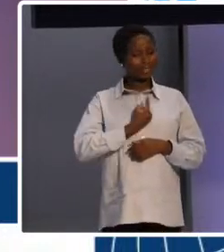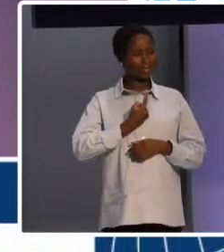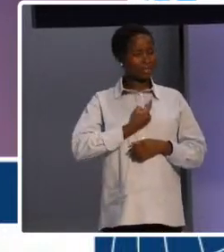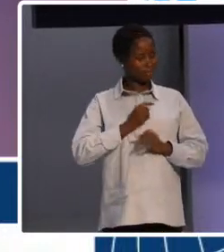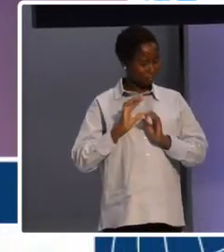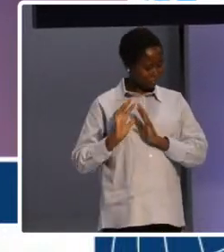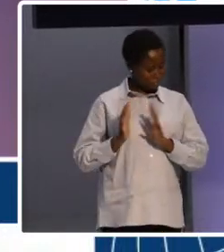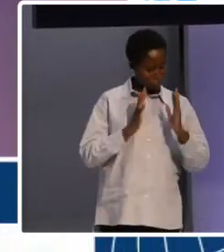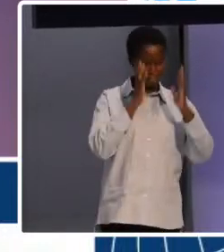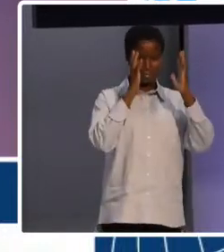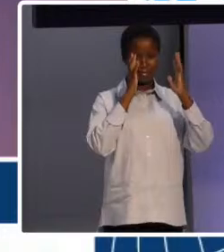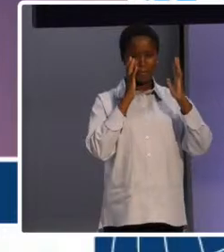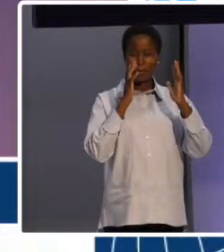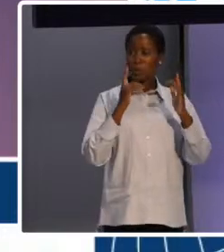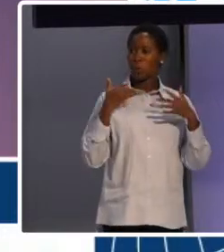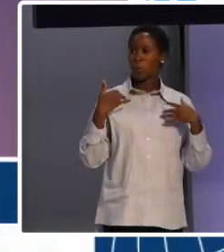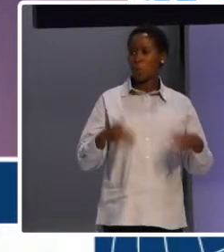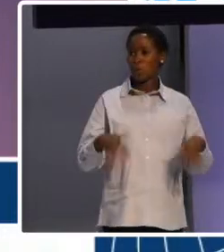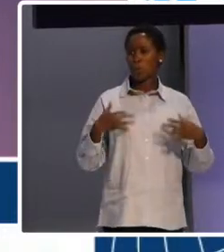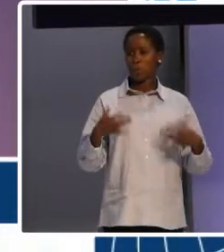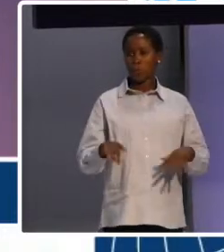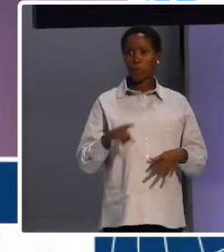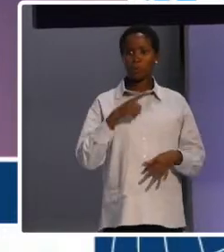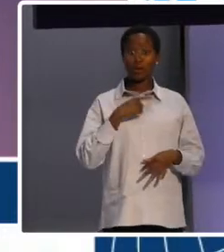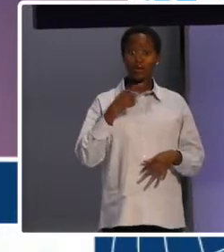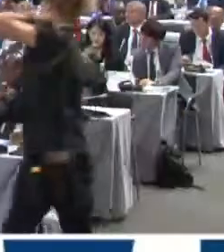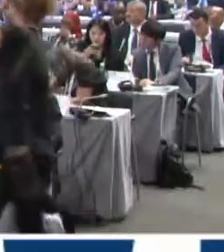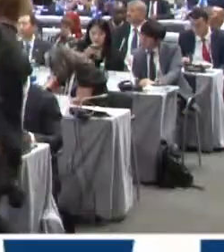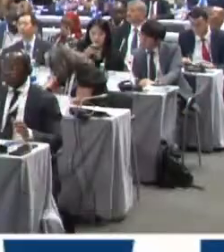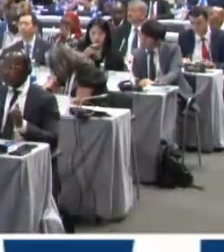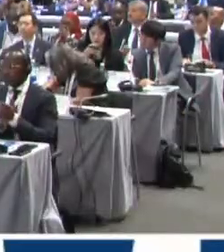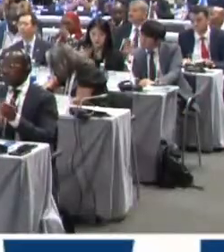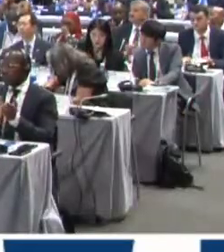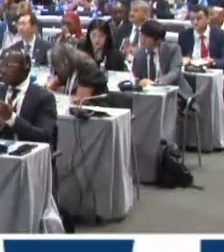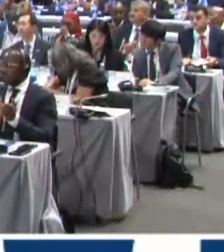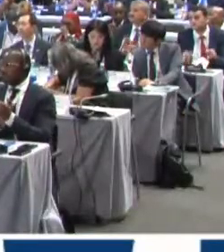of applause to mark the end of this.